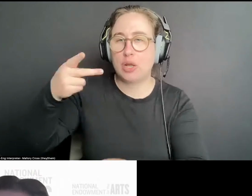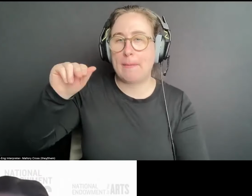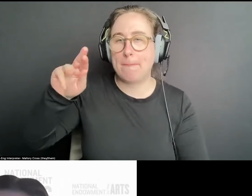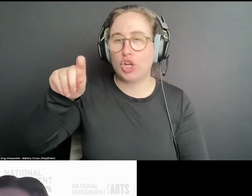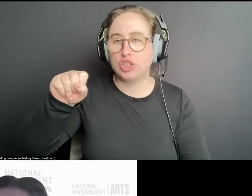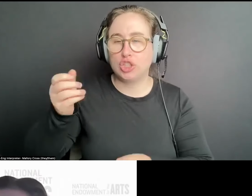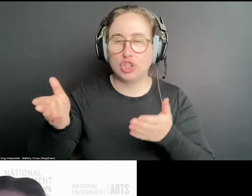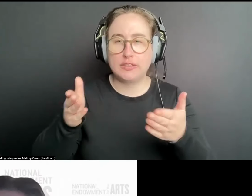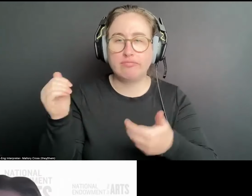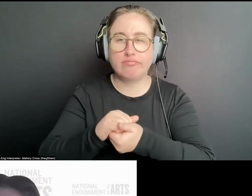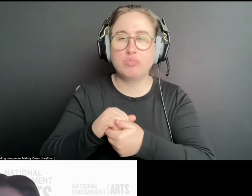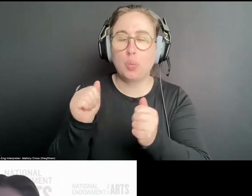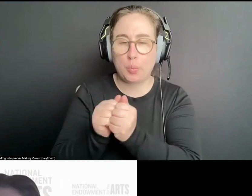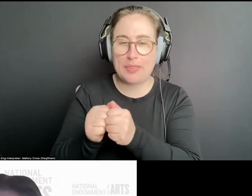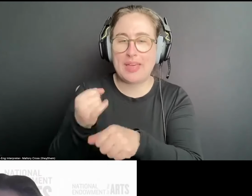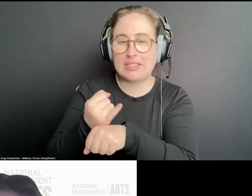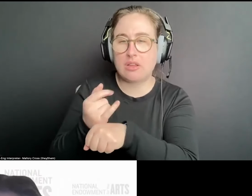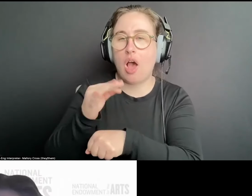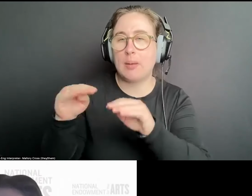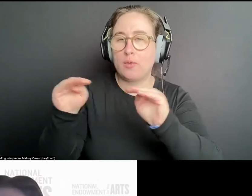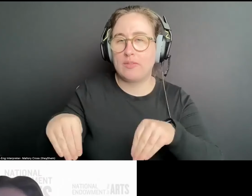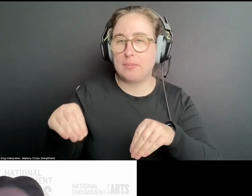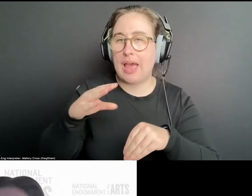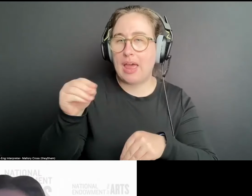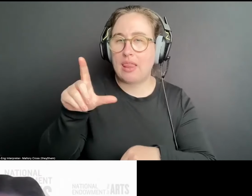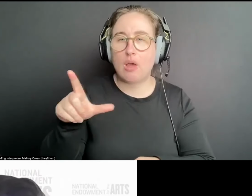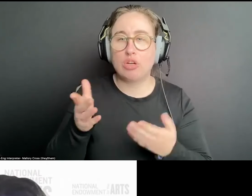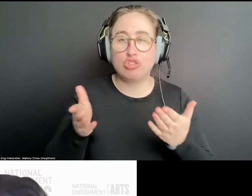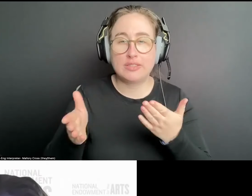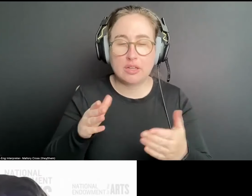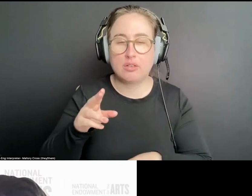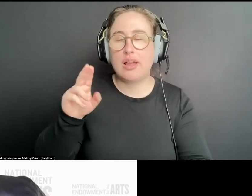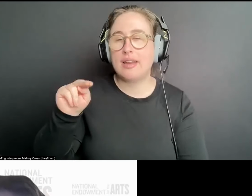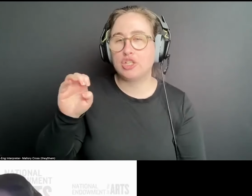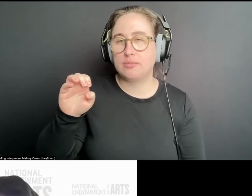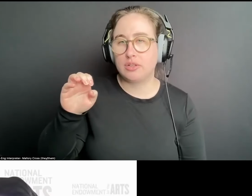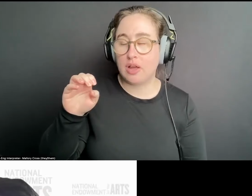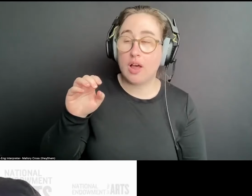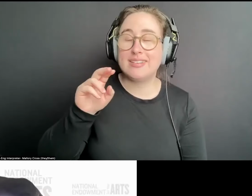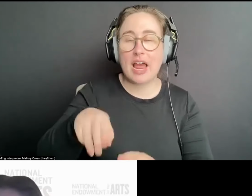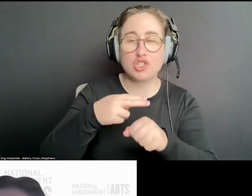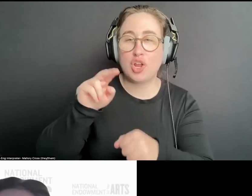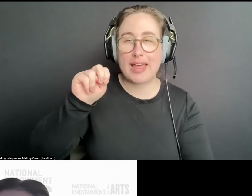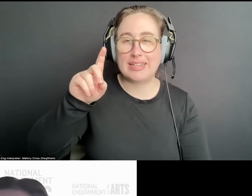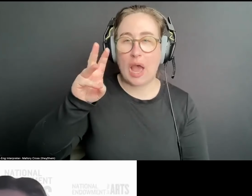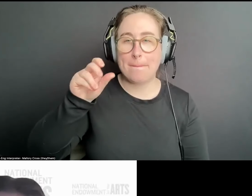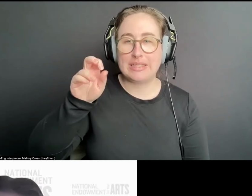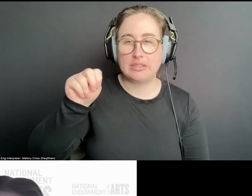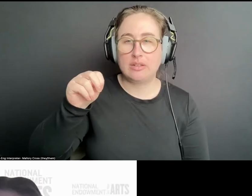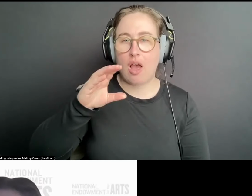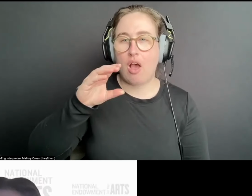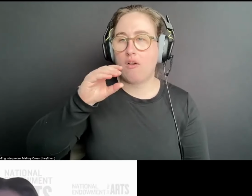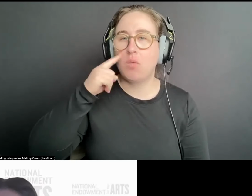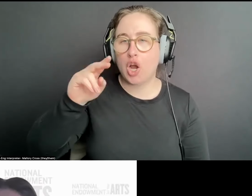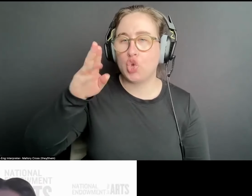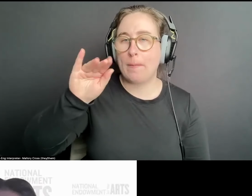in partnership with the Institute of Museum and Library Services, the National Endowment for the Humanities, and the NEA. And the grant focuses